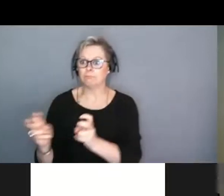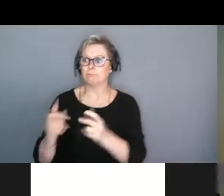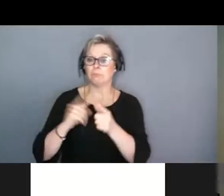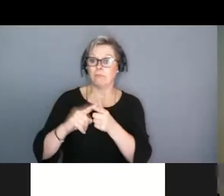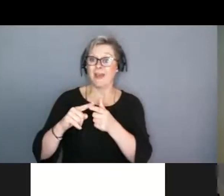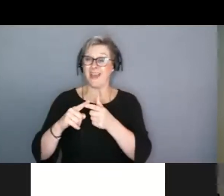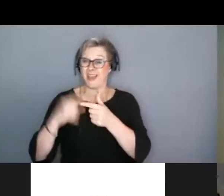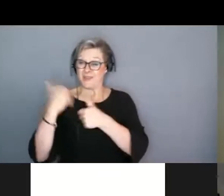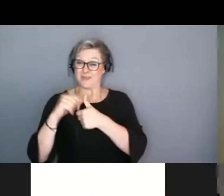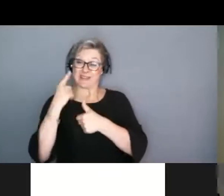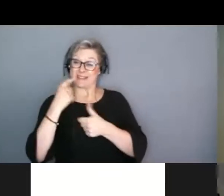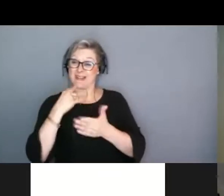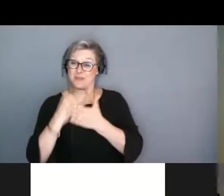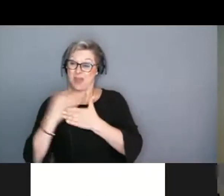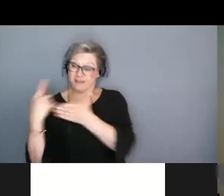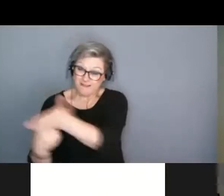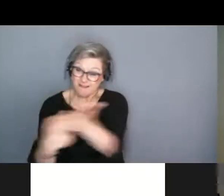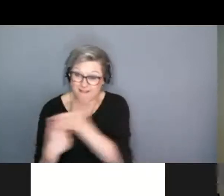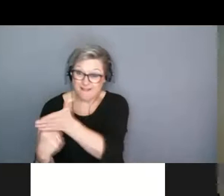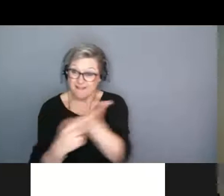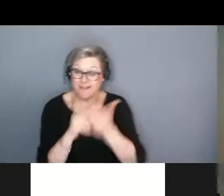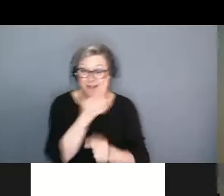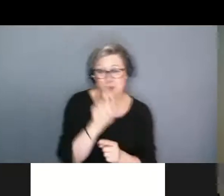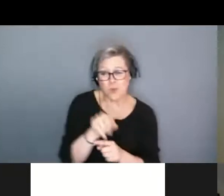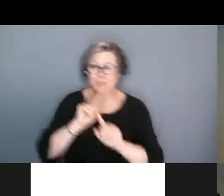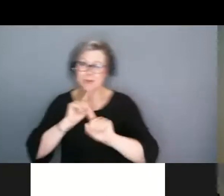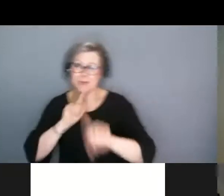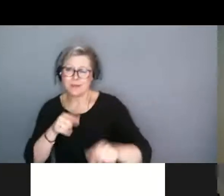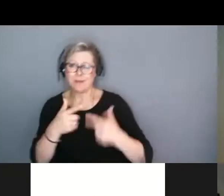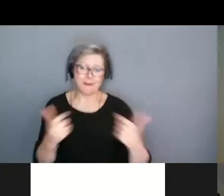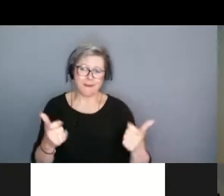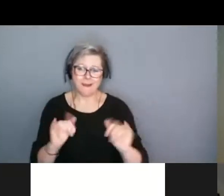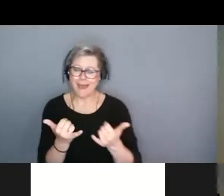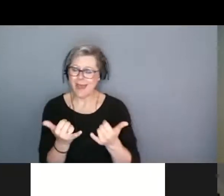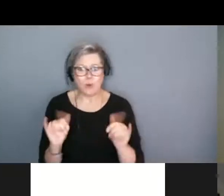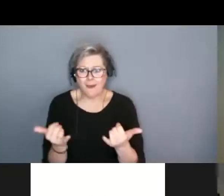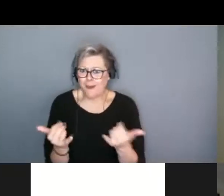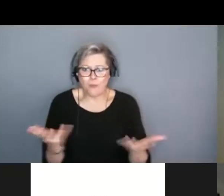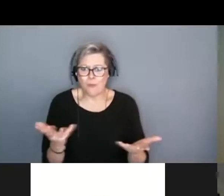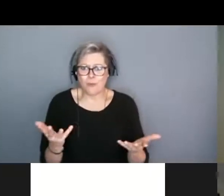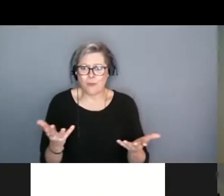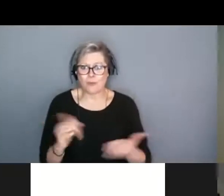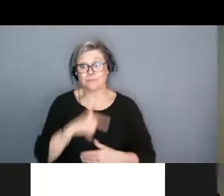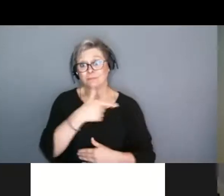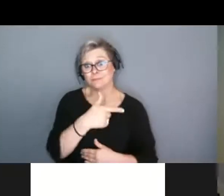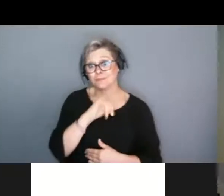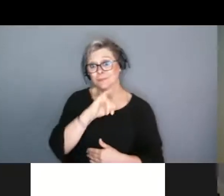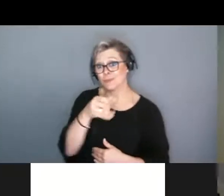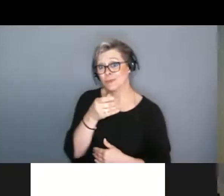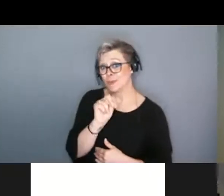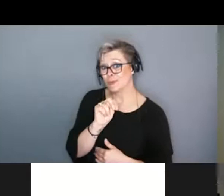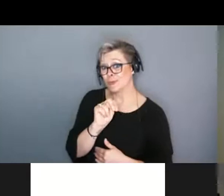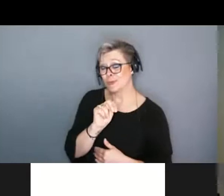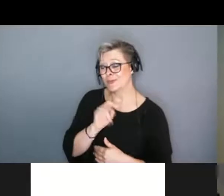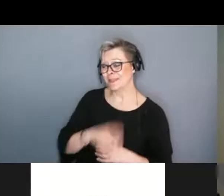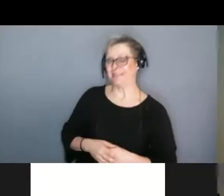issues if we can't have a Q&A with a live audience? How do we do that? Joan. Well, we do that by